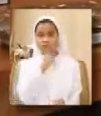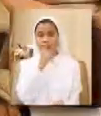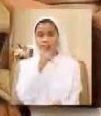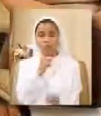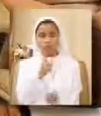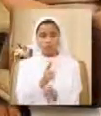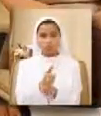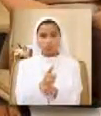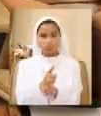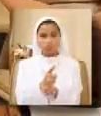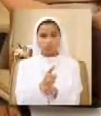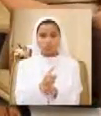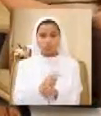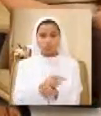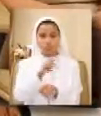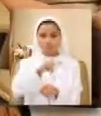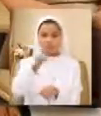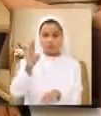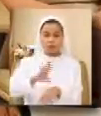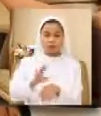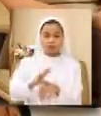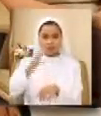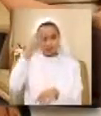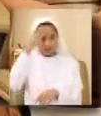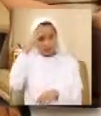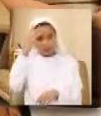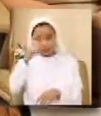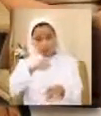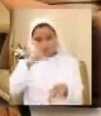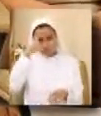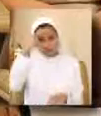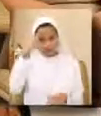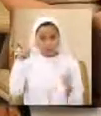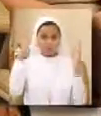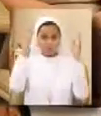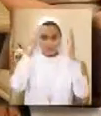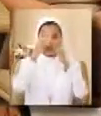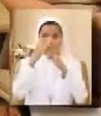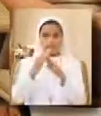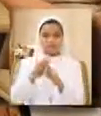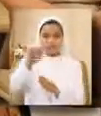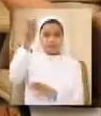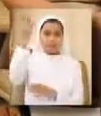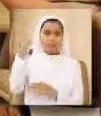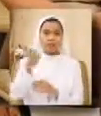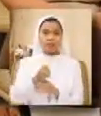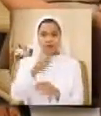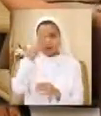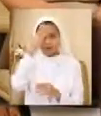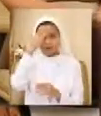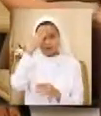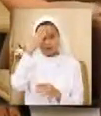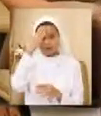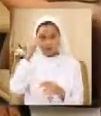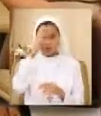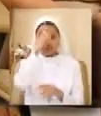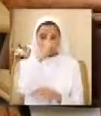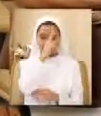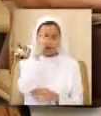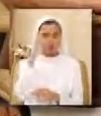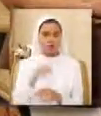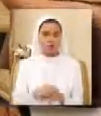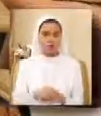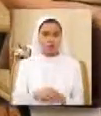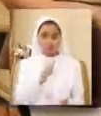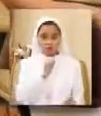ako naman, manggagaling dito rin bilang kanyang successor. So, it would really be a big honor for the Archdiocese of